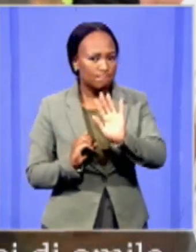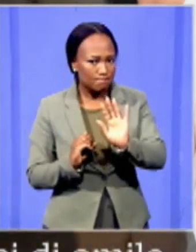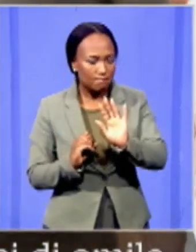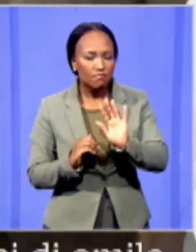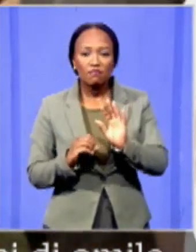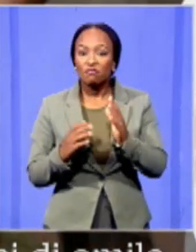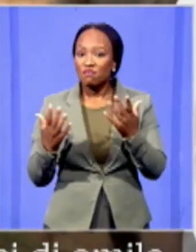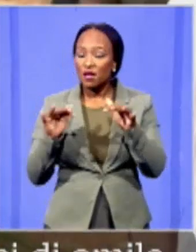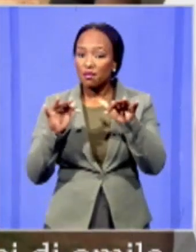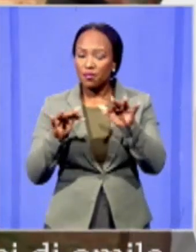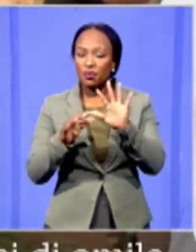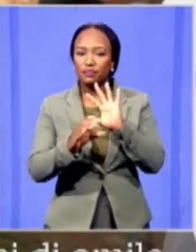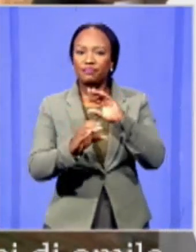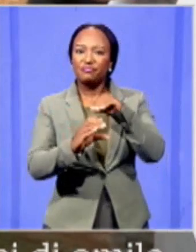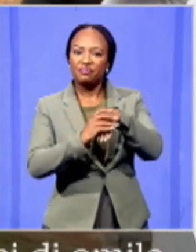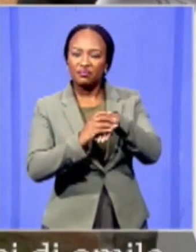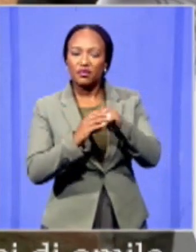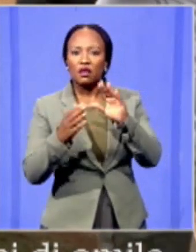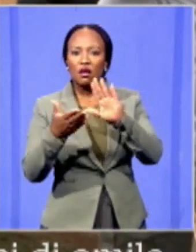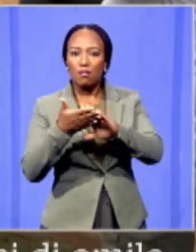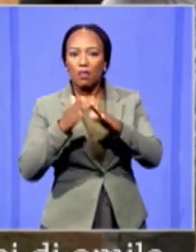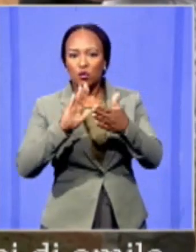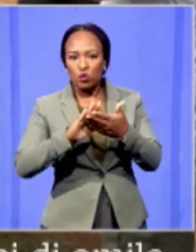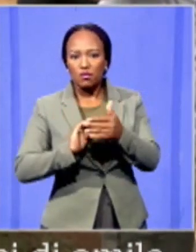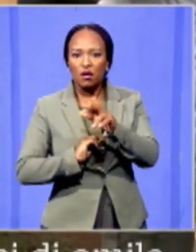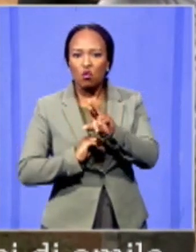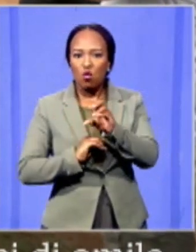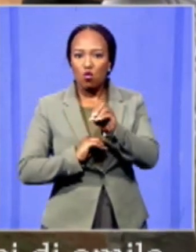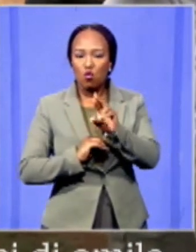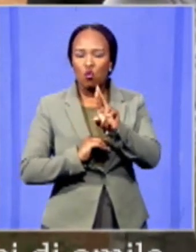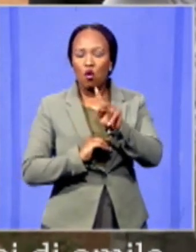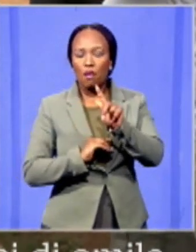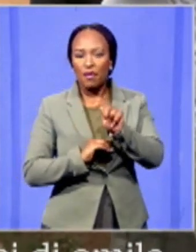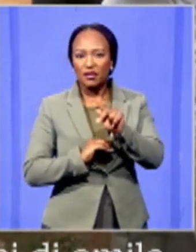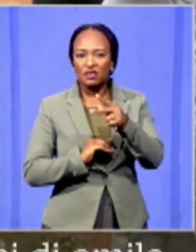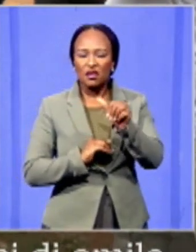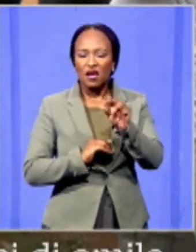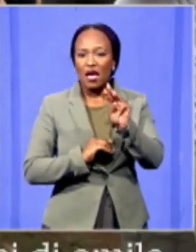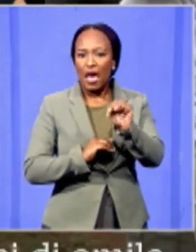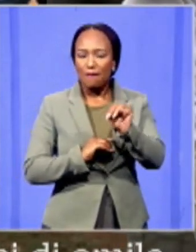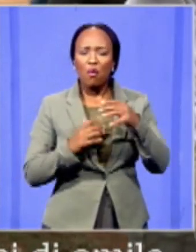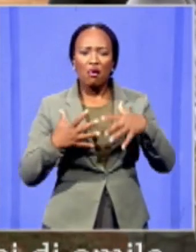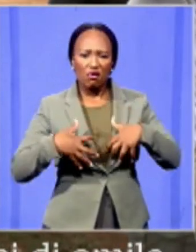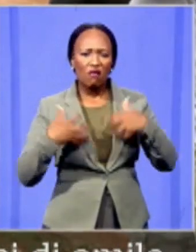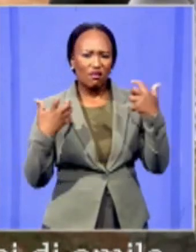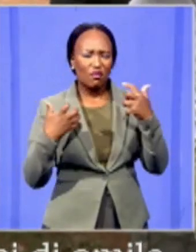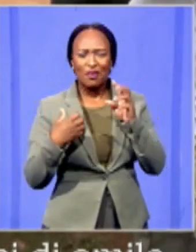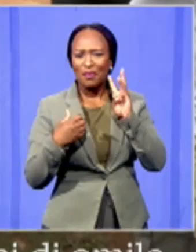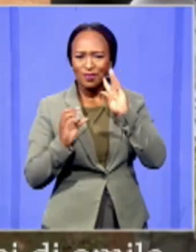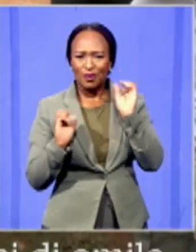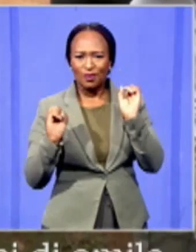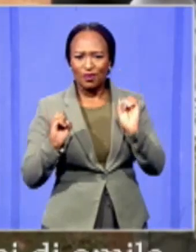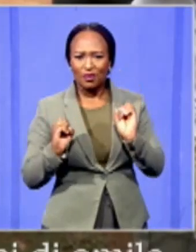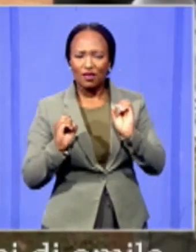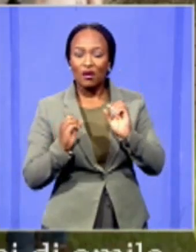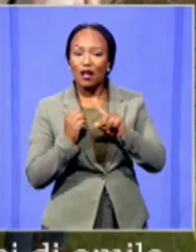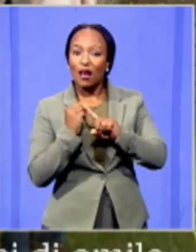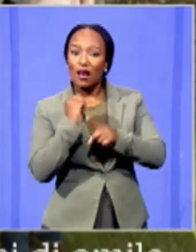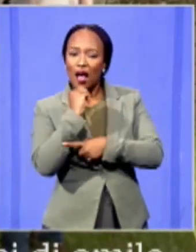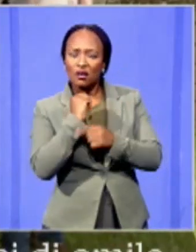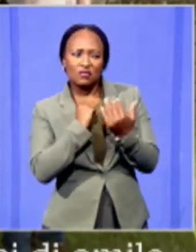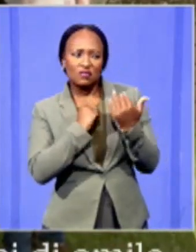ga bao ba amegilego ke badudi ba Robertsham bao ba befetšego ka lebaka la tlhokego ya metsi. Ba re la mafelelo ba bona dipompi tša